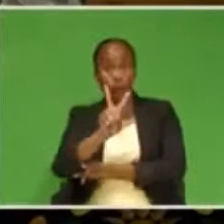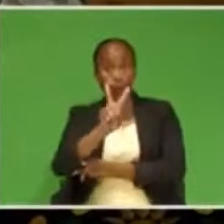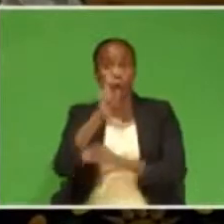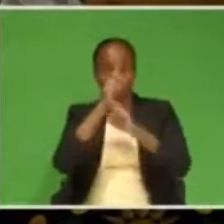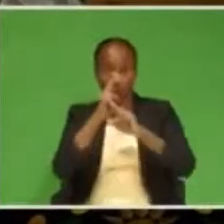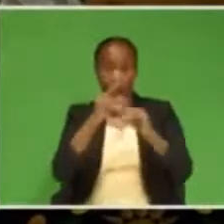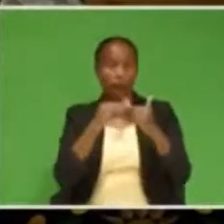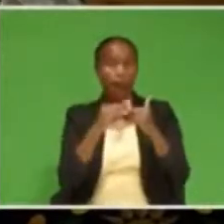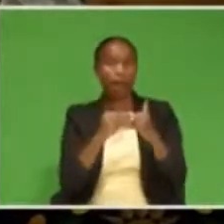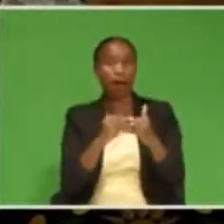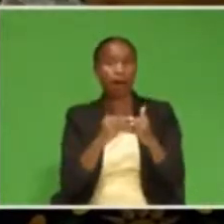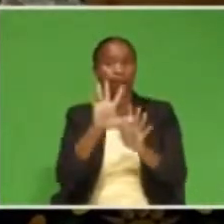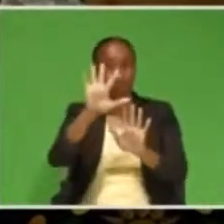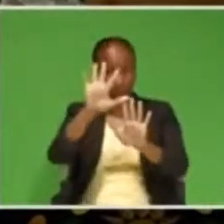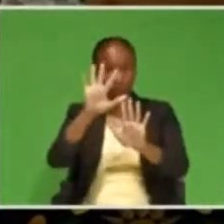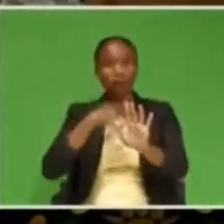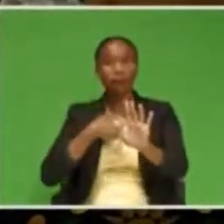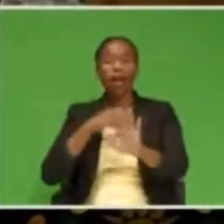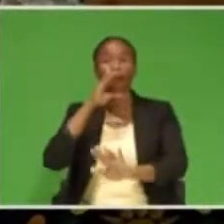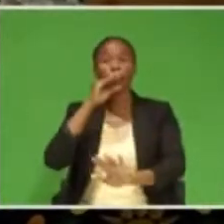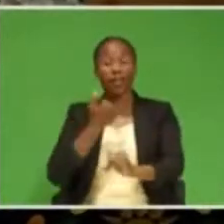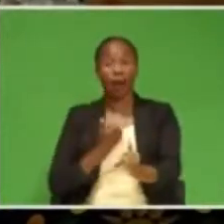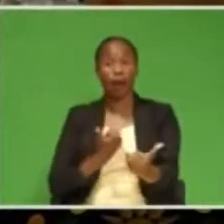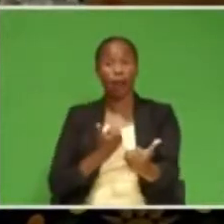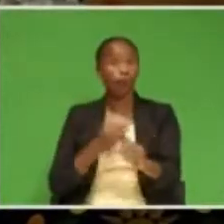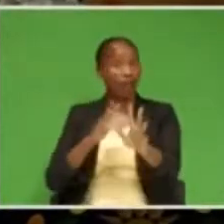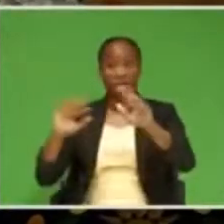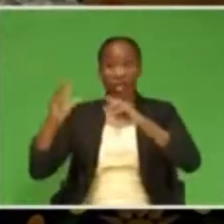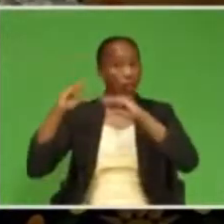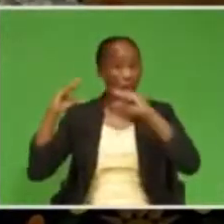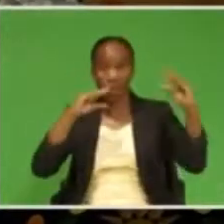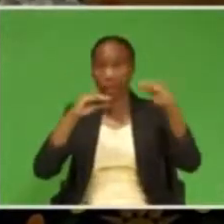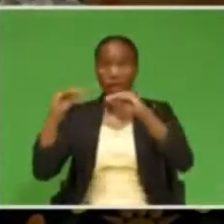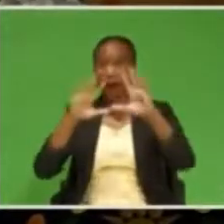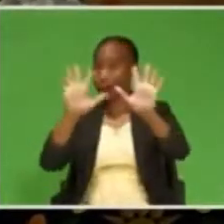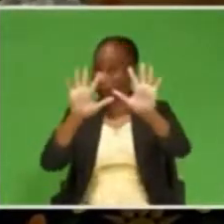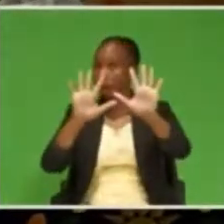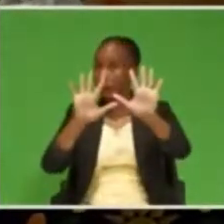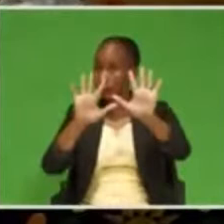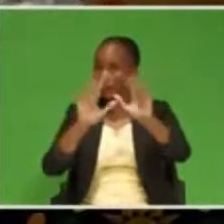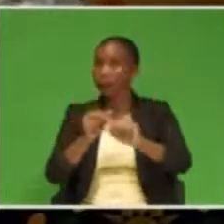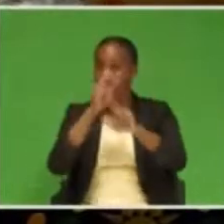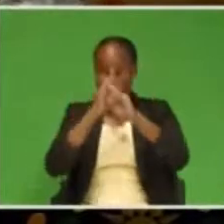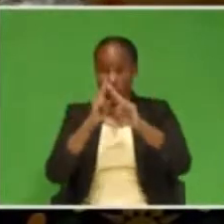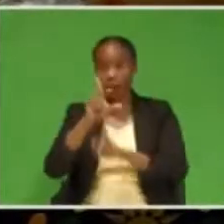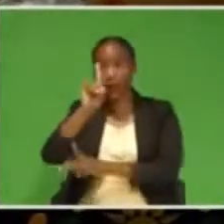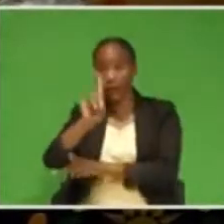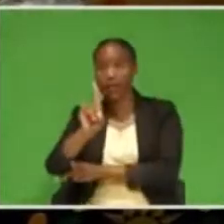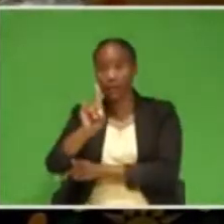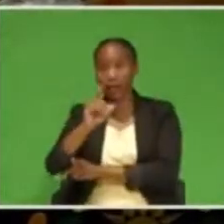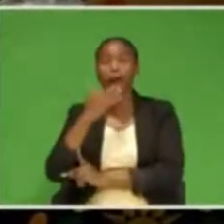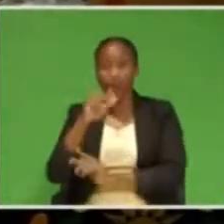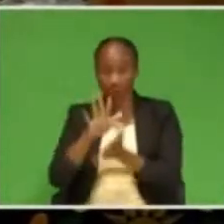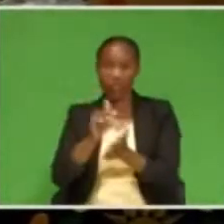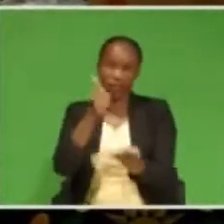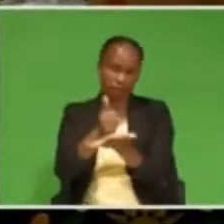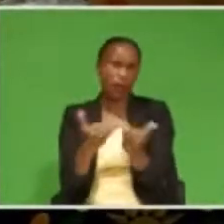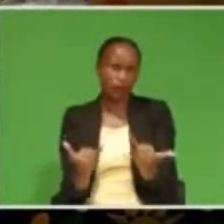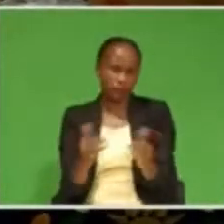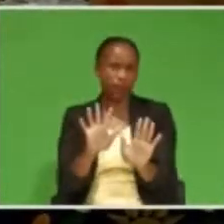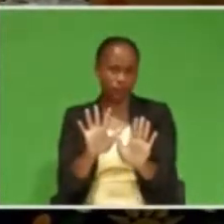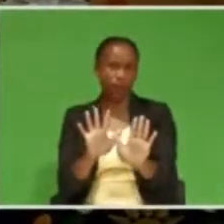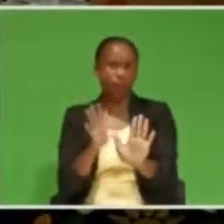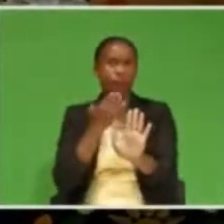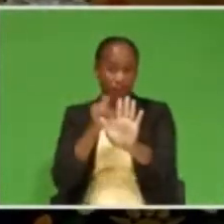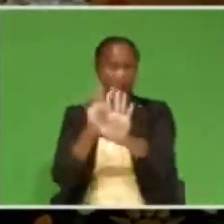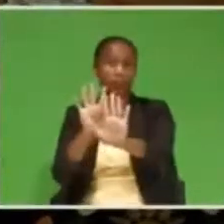Honorable Member, I'm Okay. talking now. No problem. Kuluma Speaker, Honorable Dlamini, Yeah, will ma'am. you please now take your seat? but